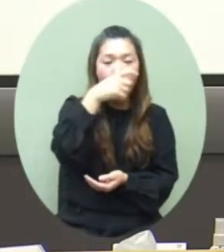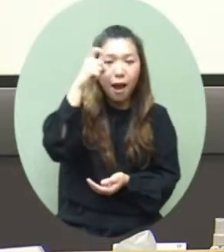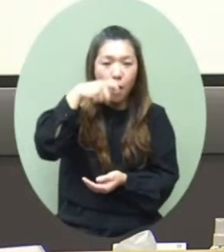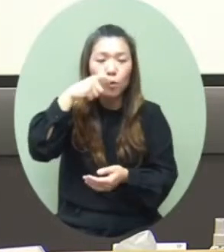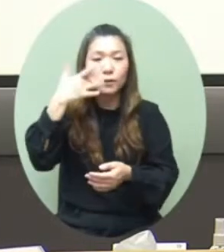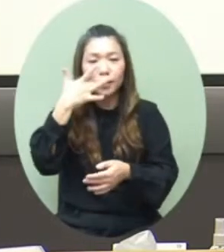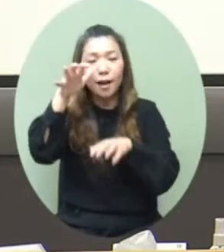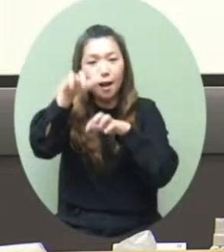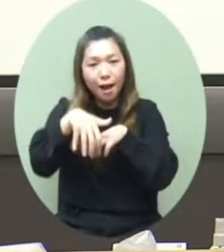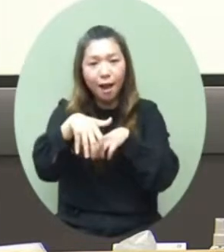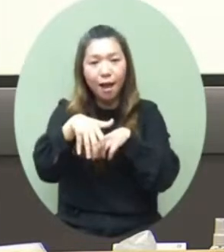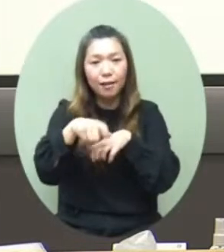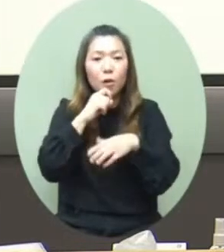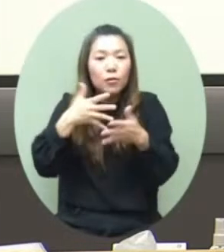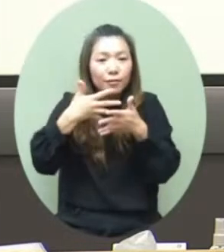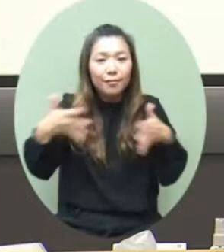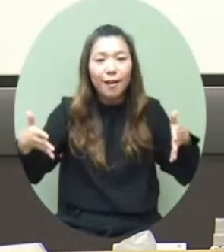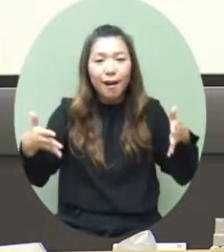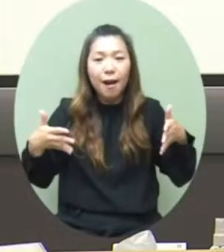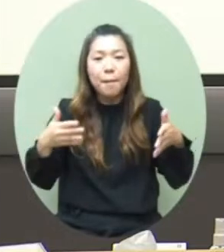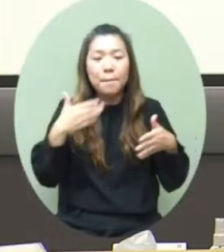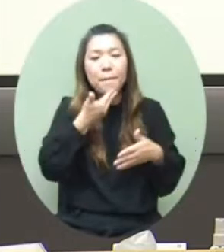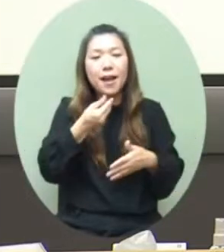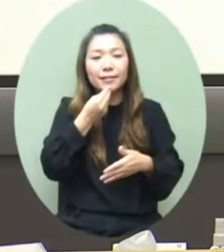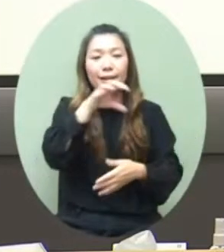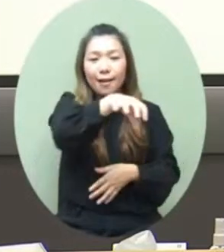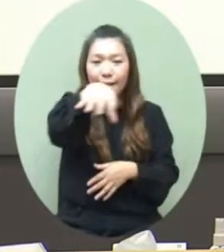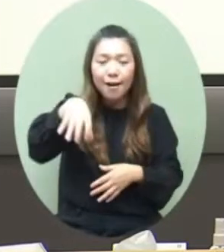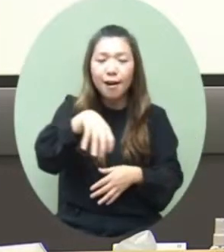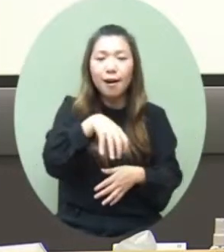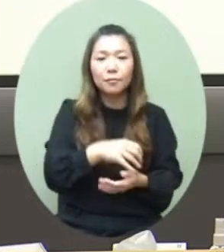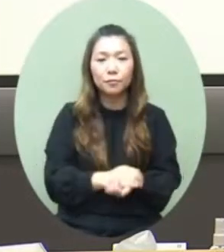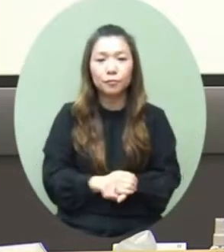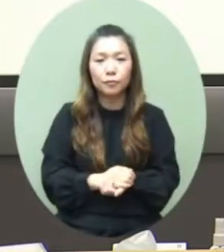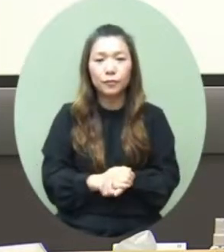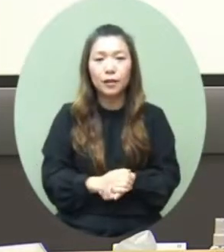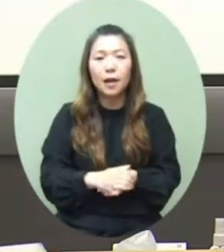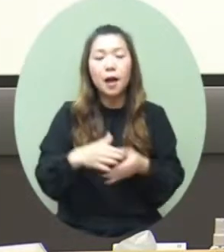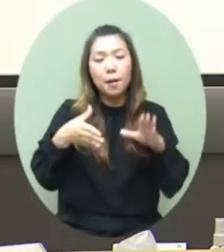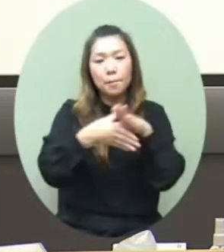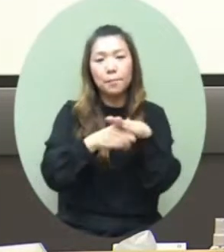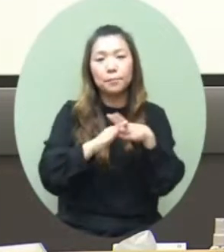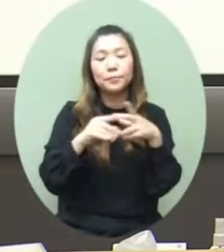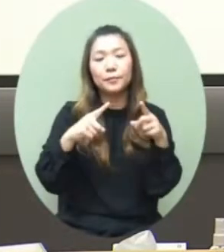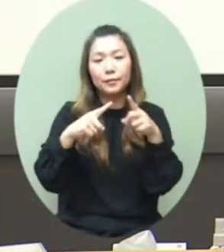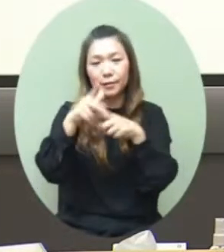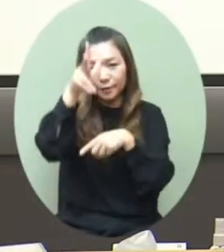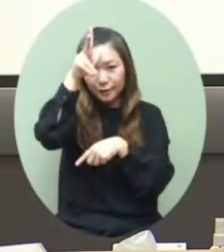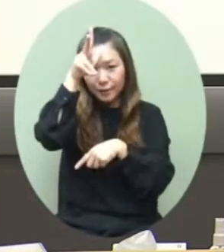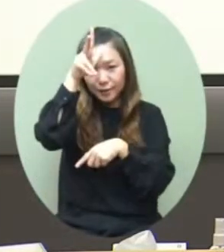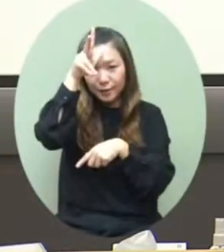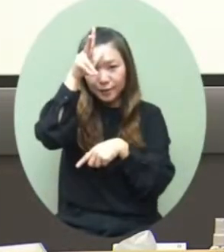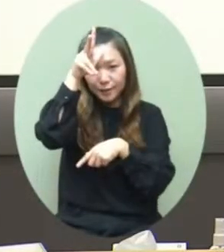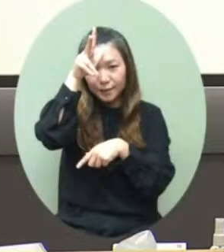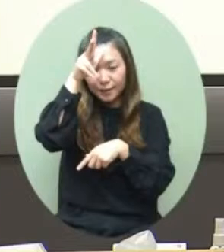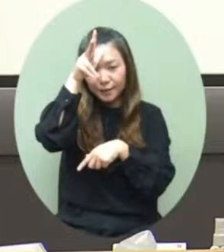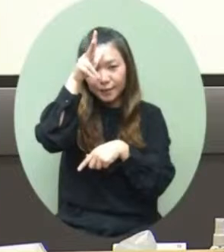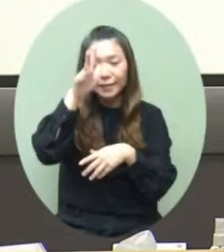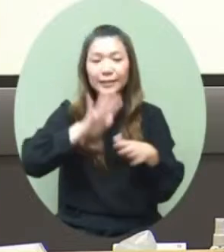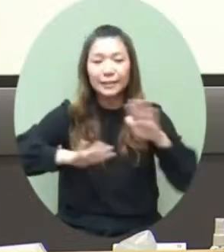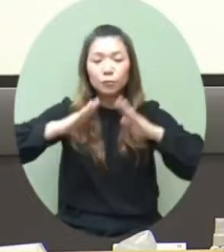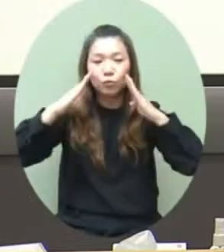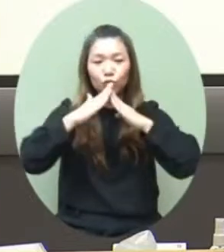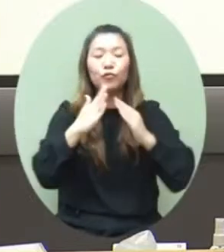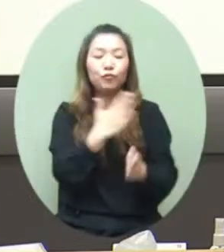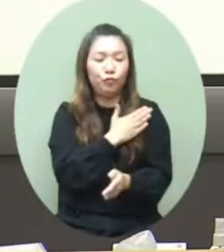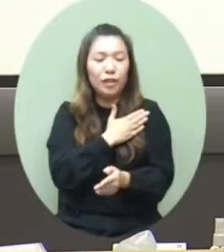In fact, for the first 3 months of the campaign across the territory, large-scale gourmet fairs will be